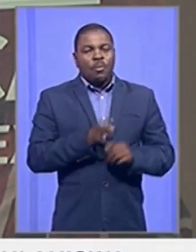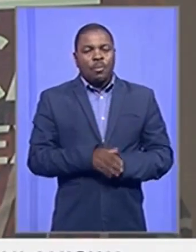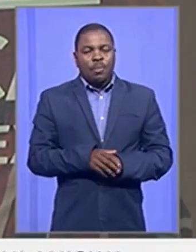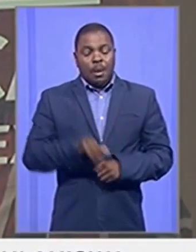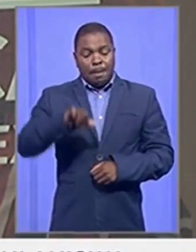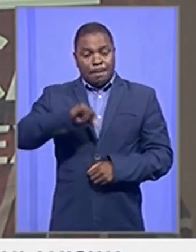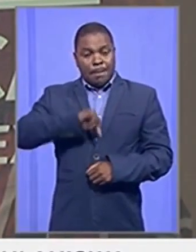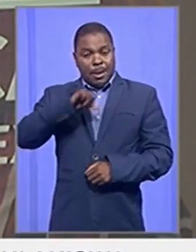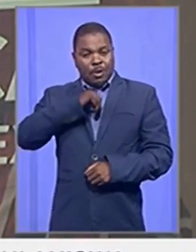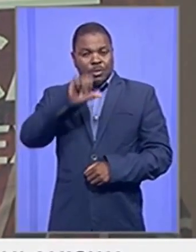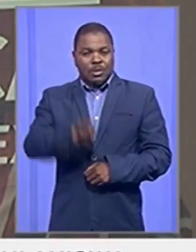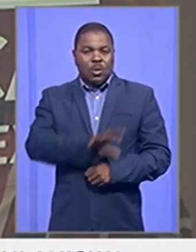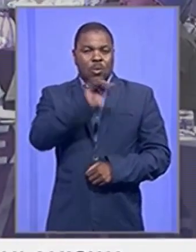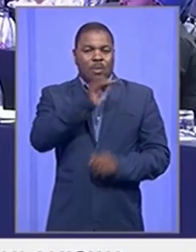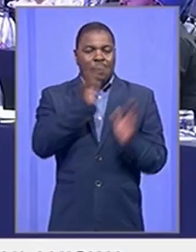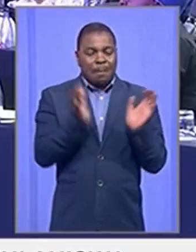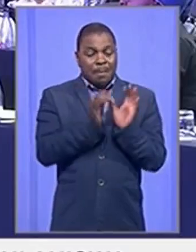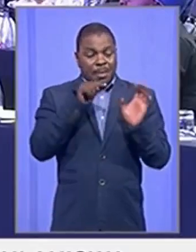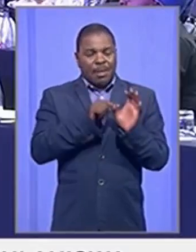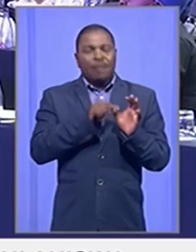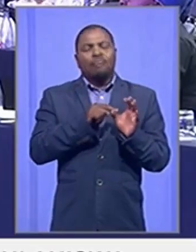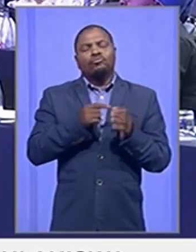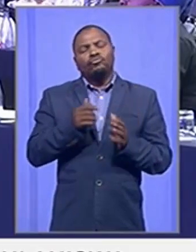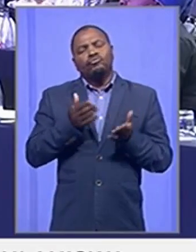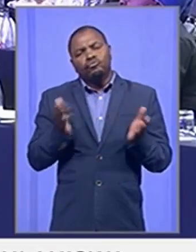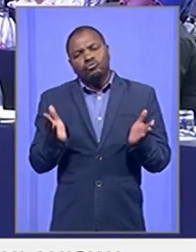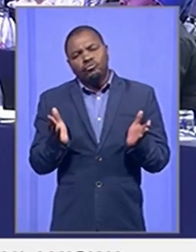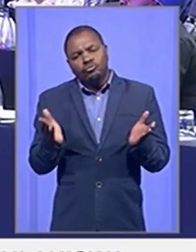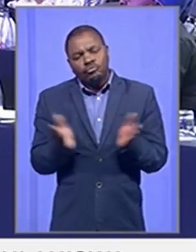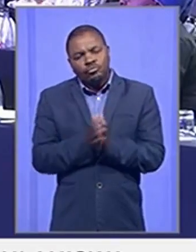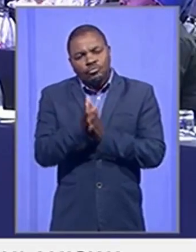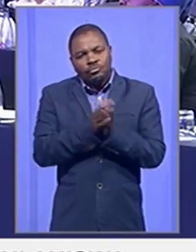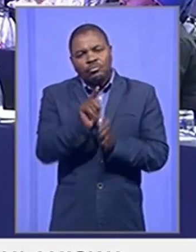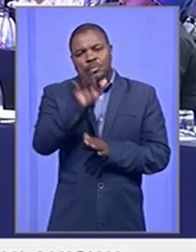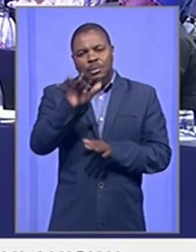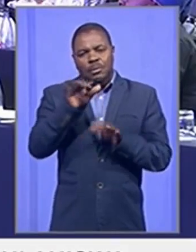SA se kgothalletsa MaAfrika Borwa ho reka dihlahiswa tse entsweng kwano lapeng.